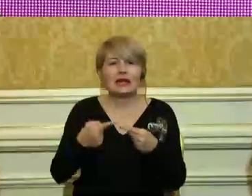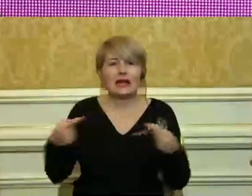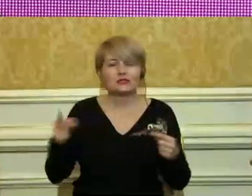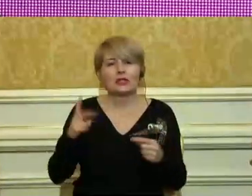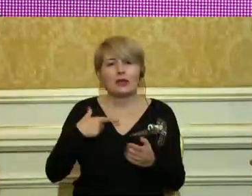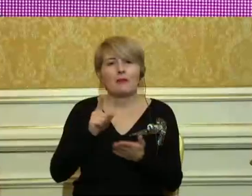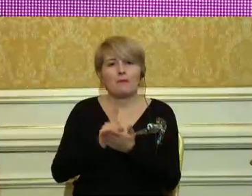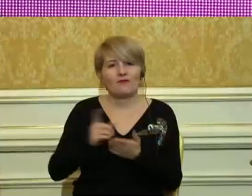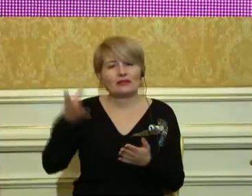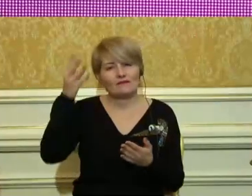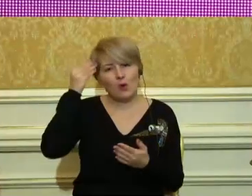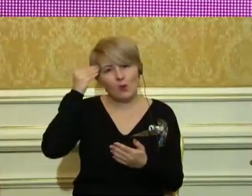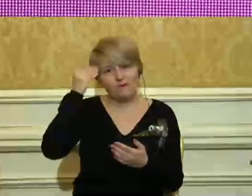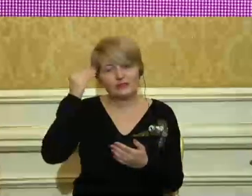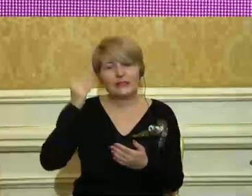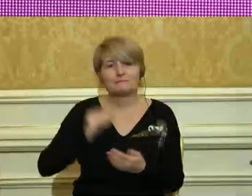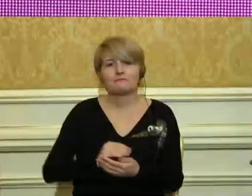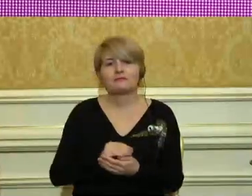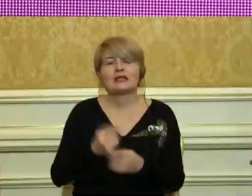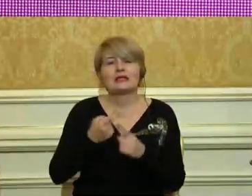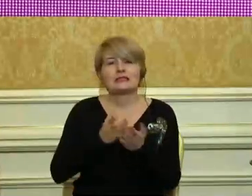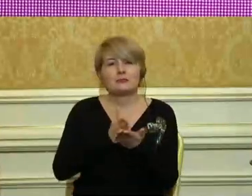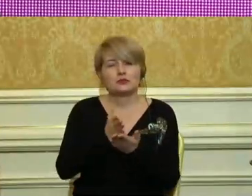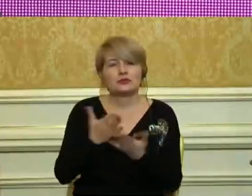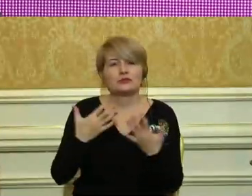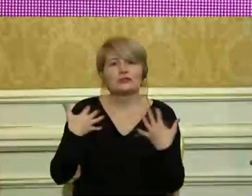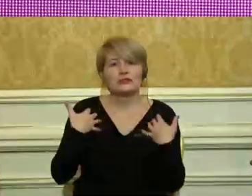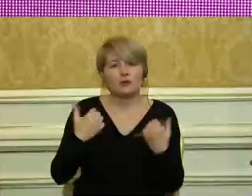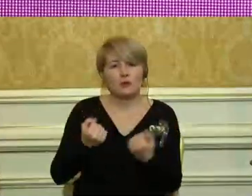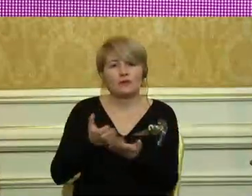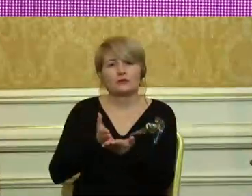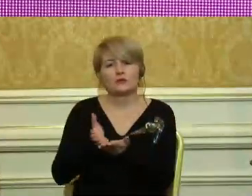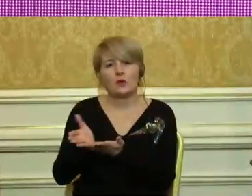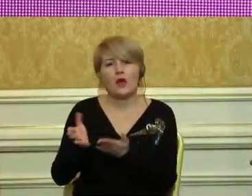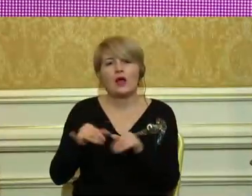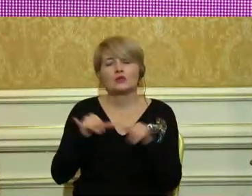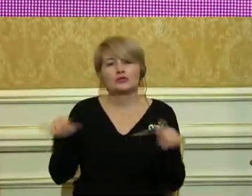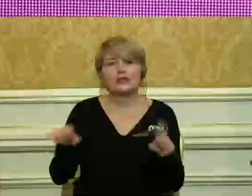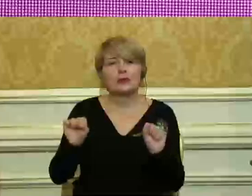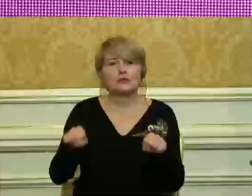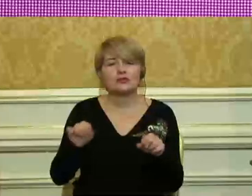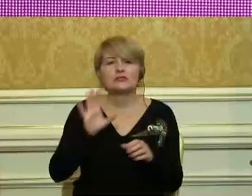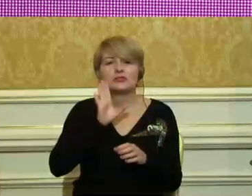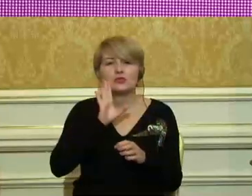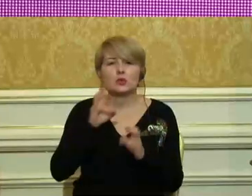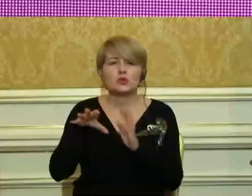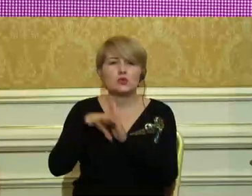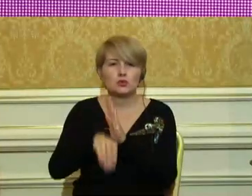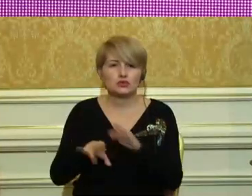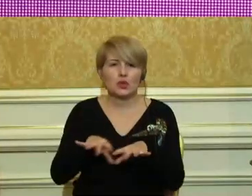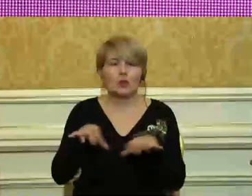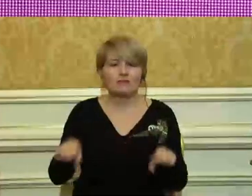three steps we have to take into account. The reproductive health, the second is the expansion of